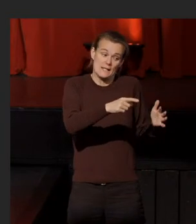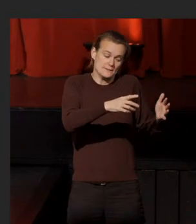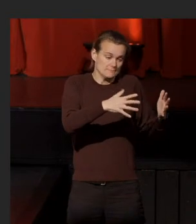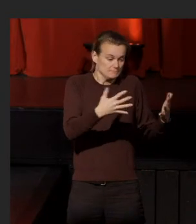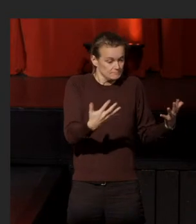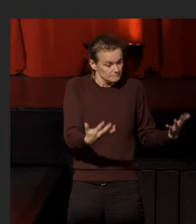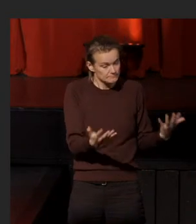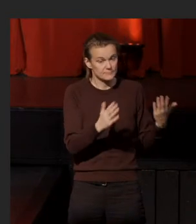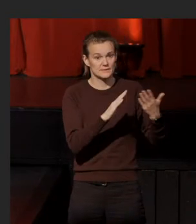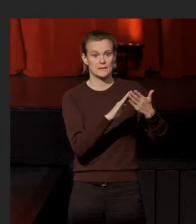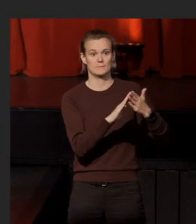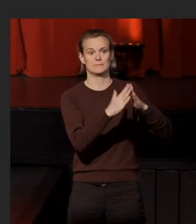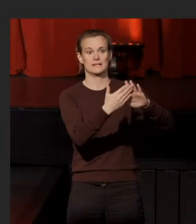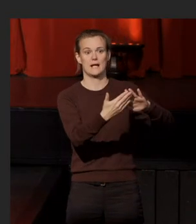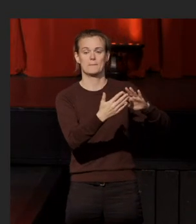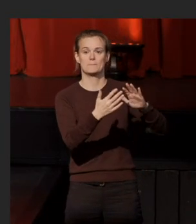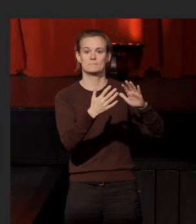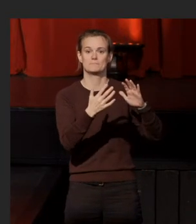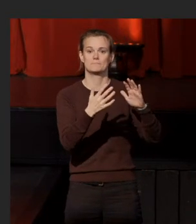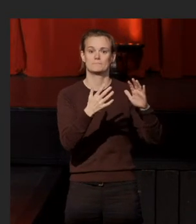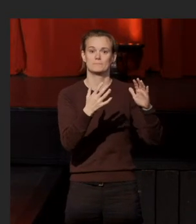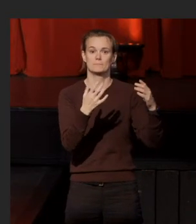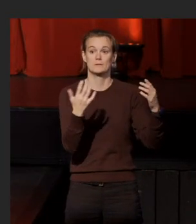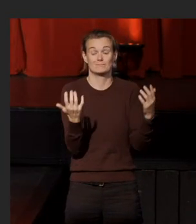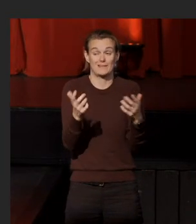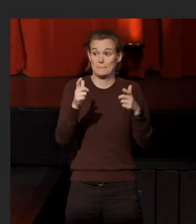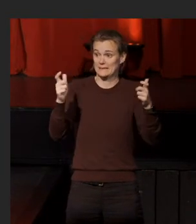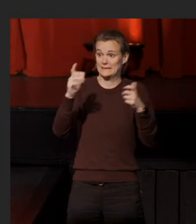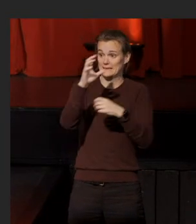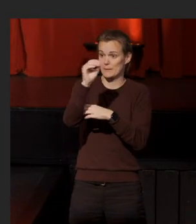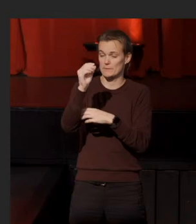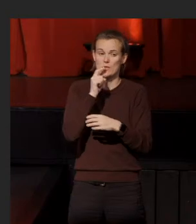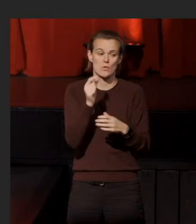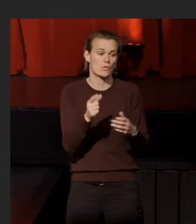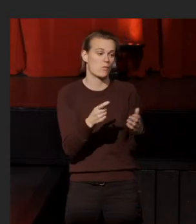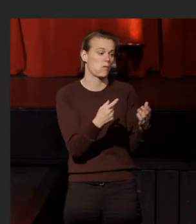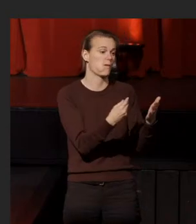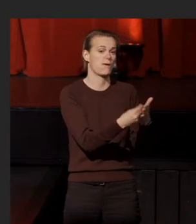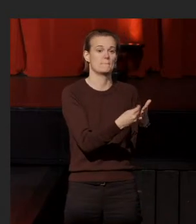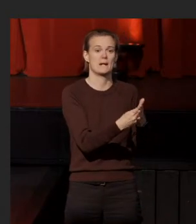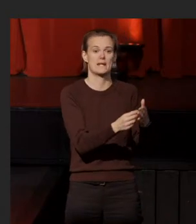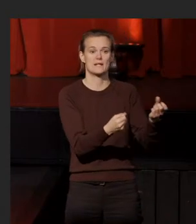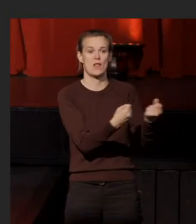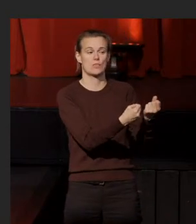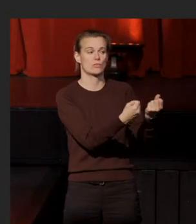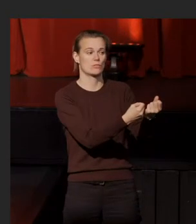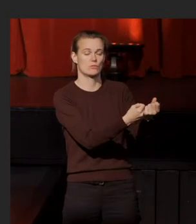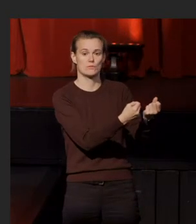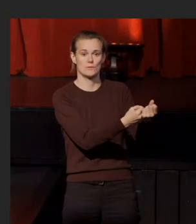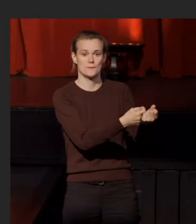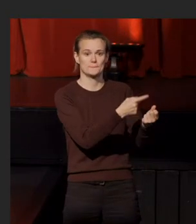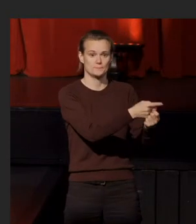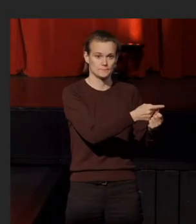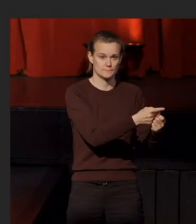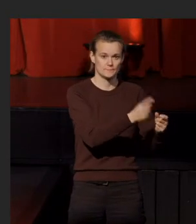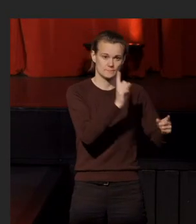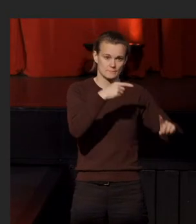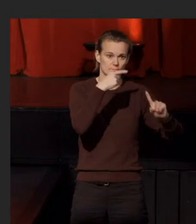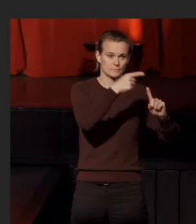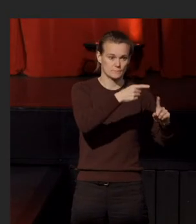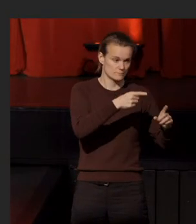vehicles for big industries and pathways for employment. That's how most universities are